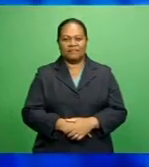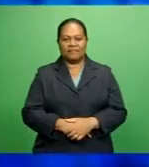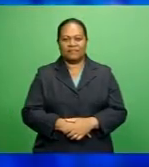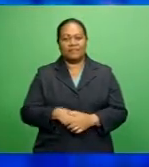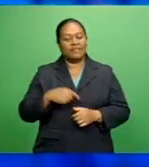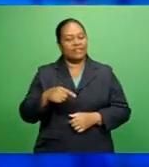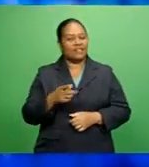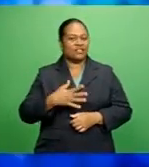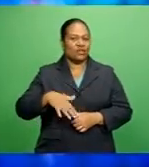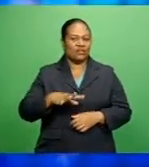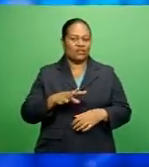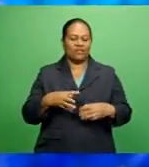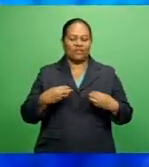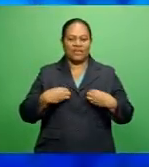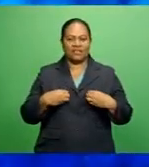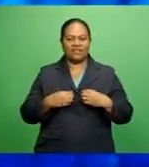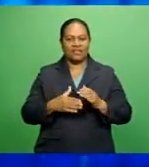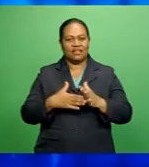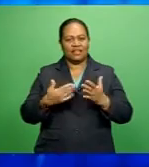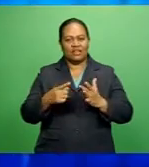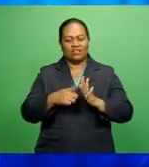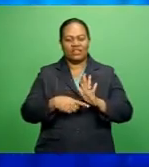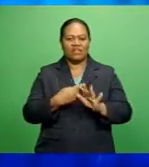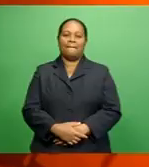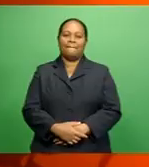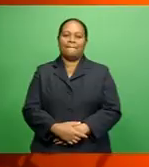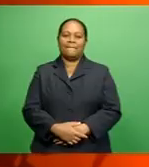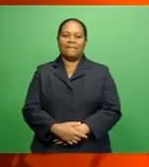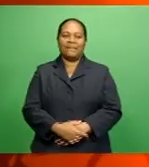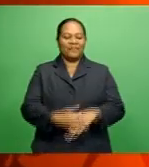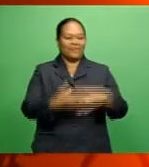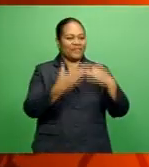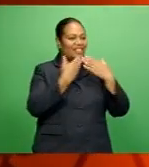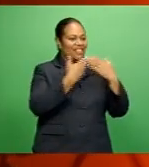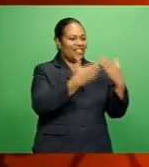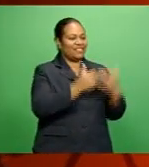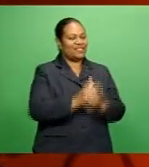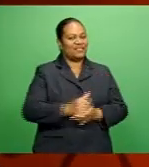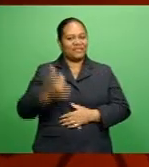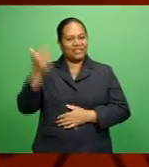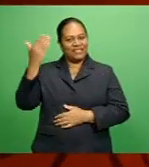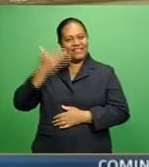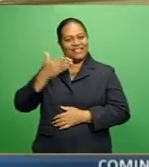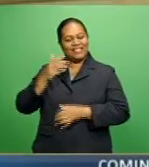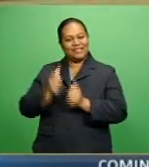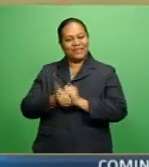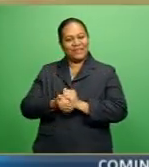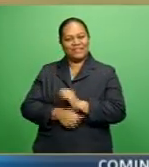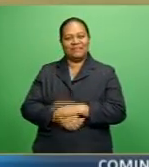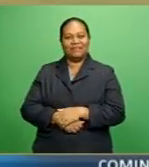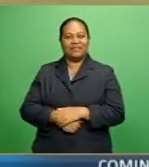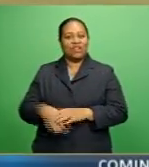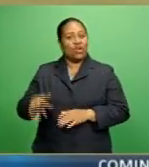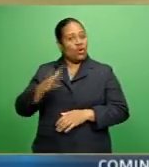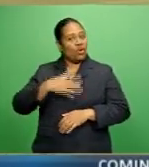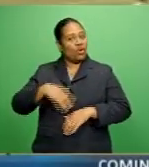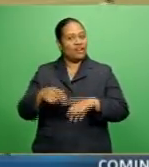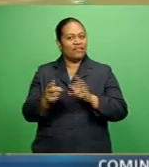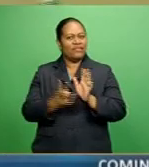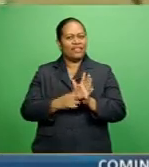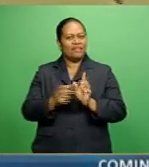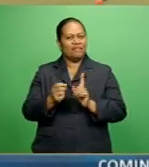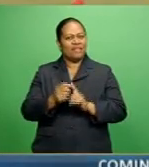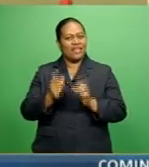And that's business for tonight. Jamie's up next with sports. Thank you and good evening. Ahead in sports, all VPL